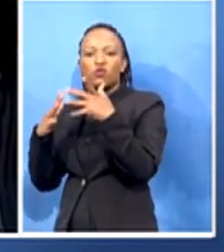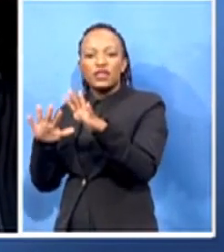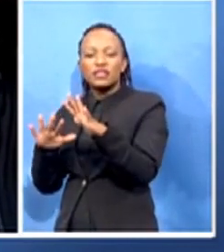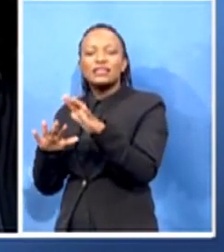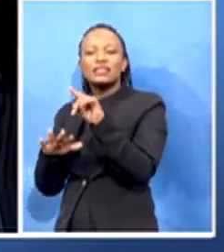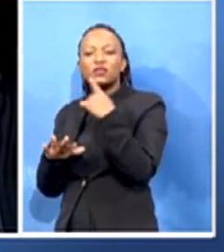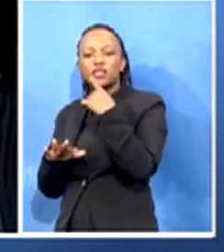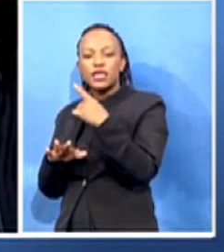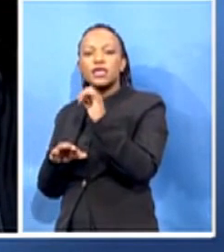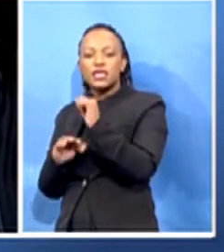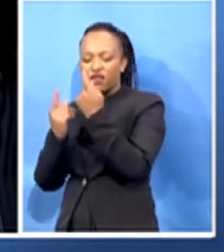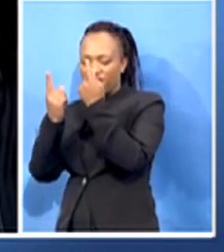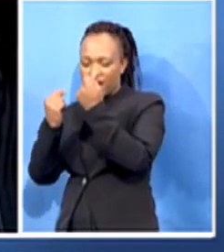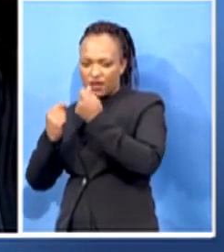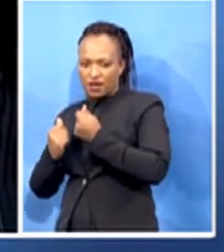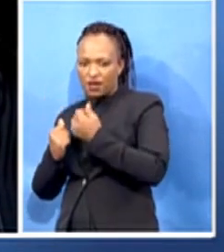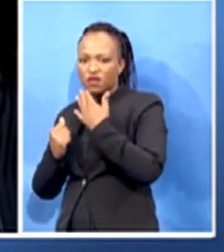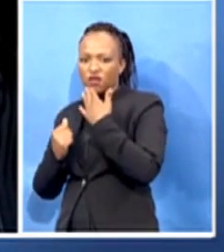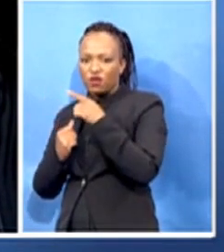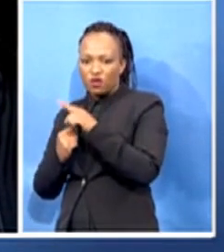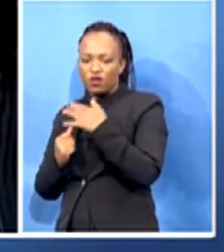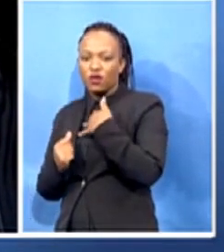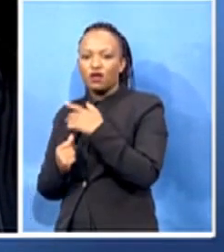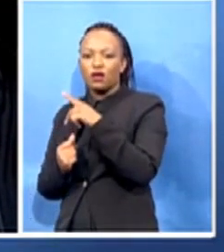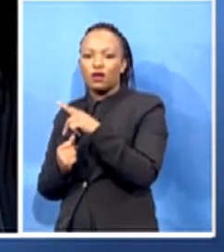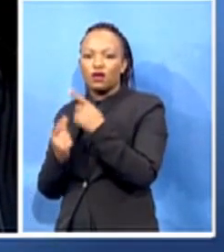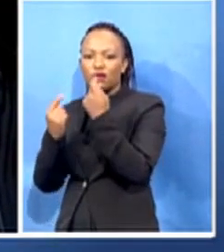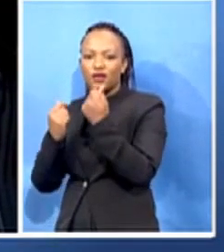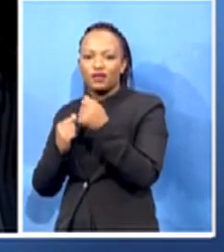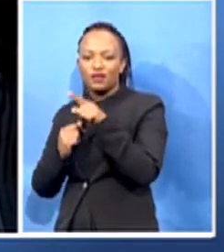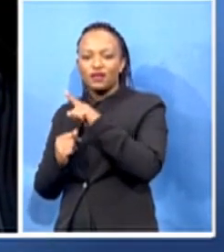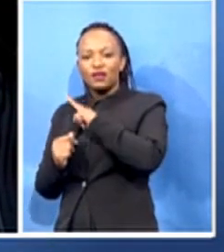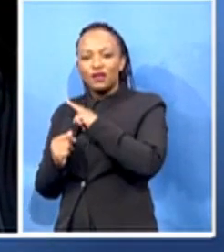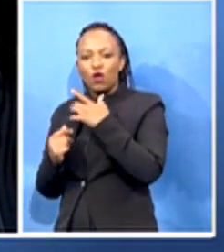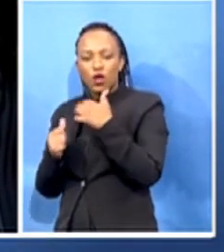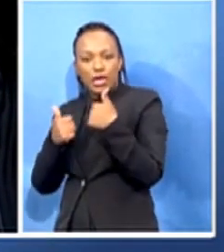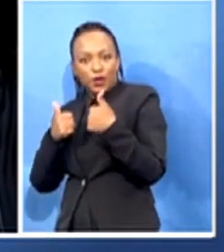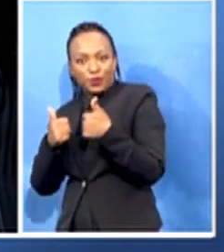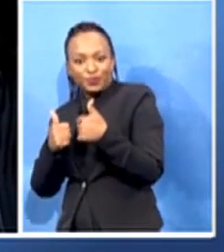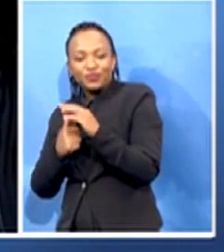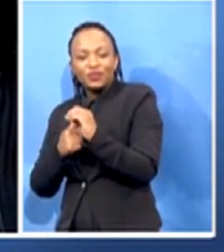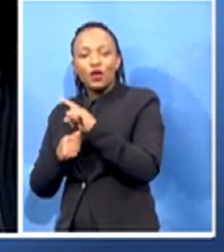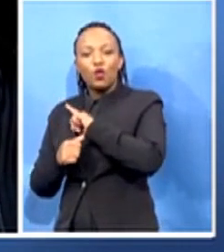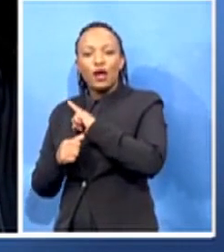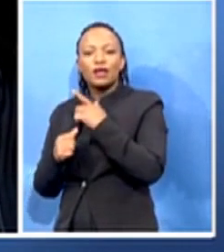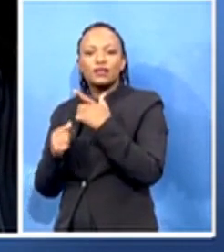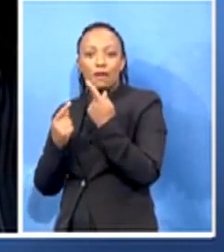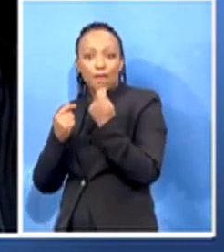the two mining companies for this year, which are looking really good according to the numbers that you are giving. But the